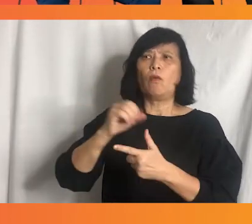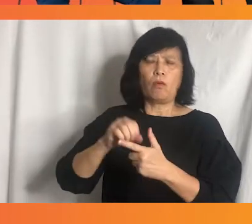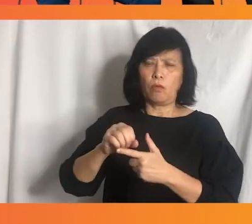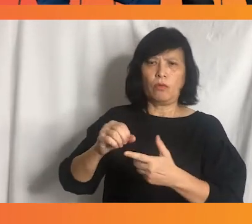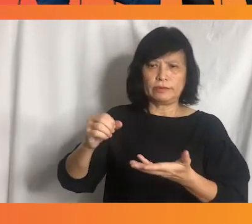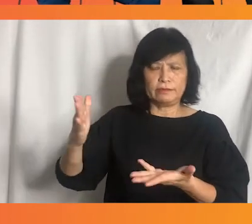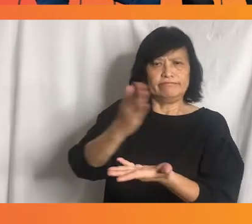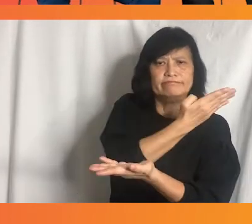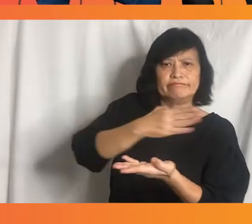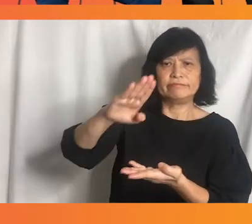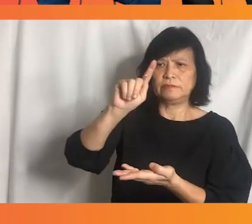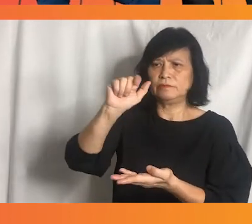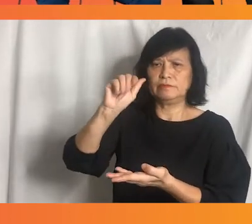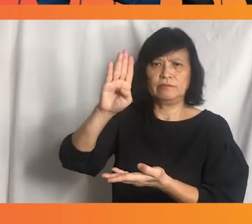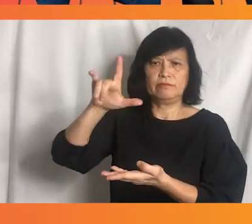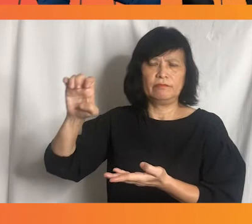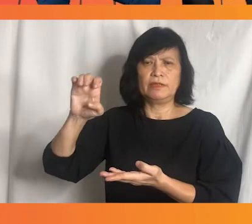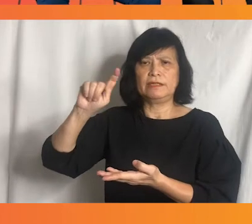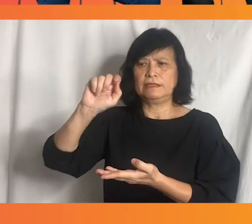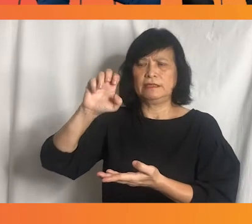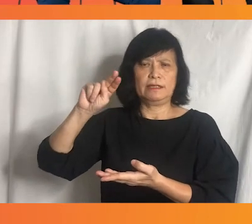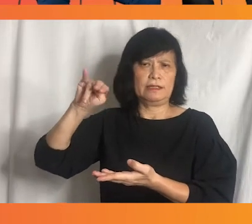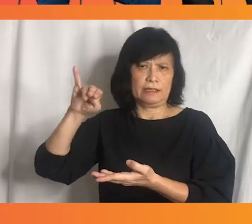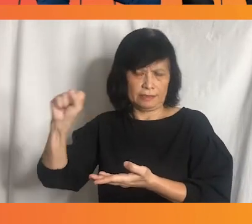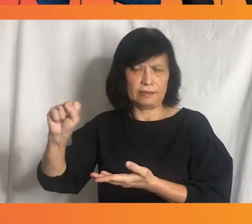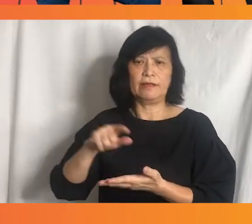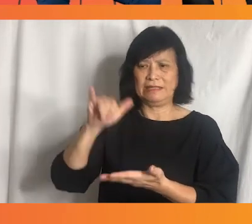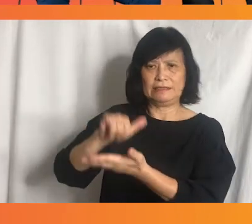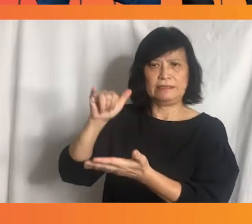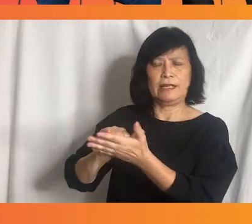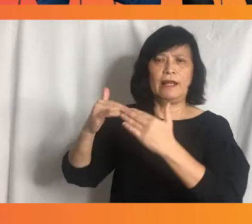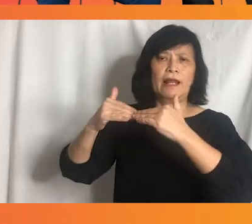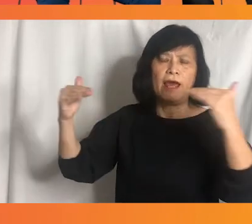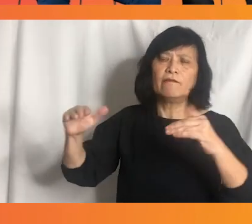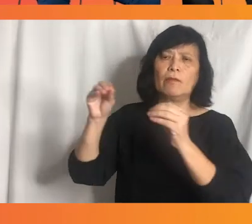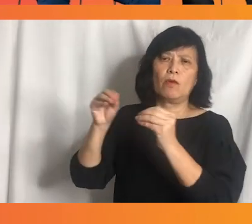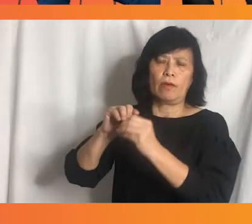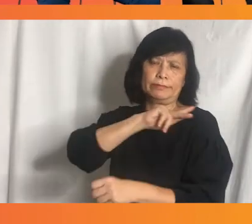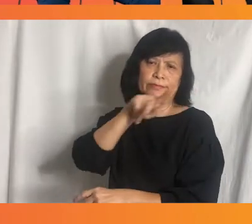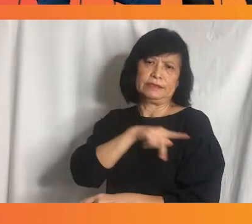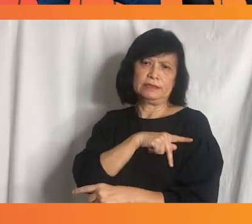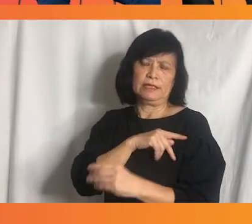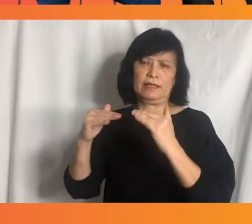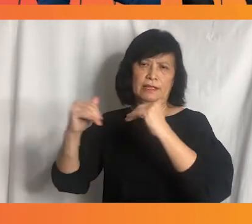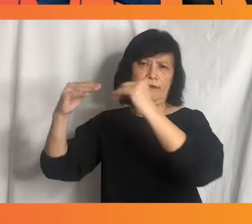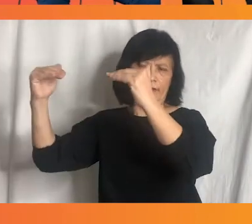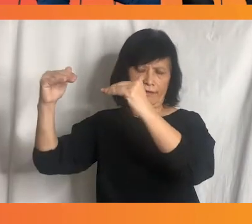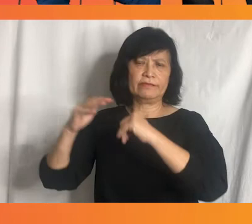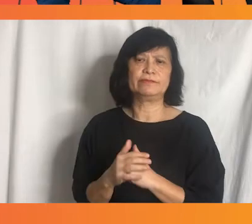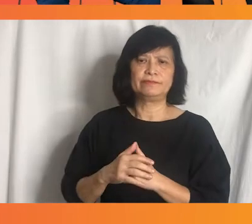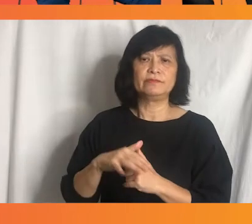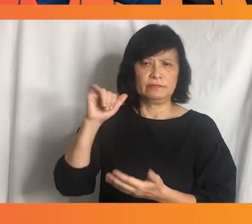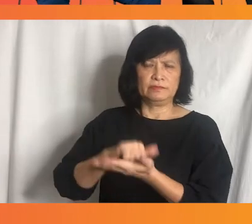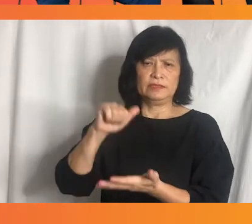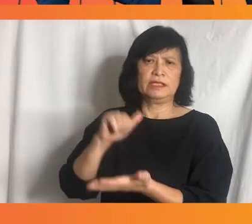paddle properly and be able to strike. Now, at this level, it is usually still at a very personal level. So this is what we